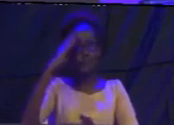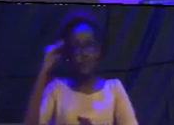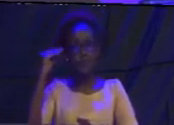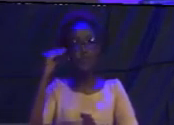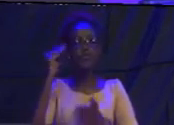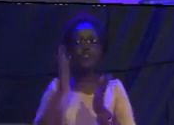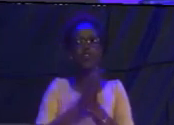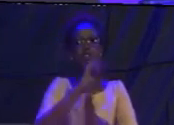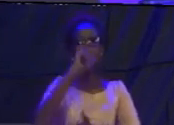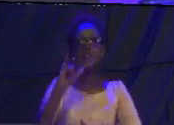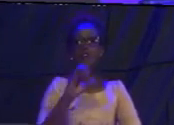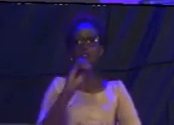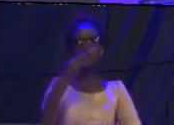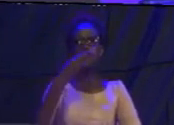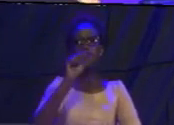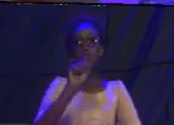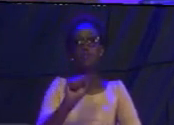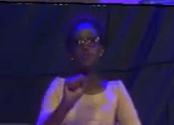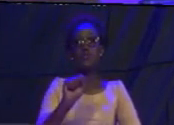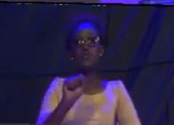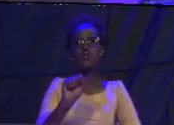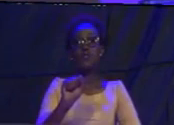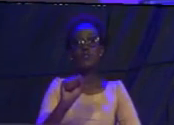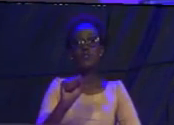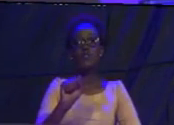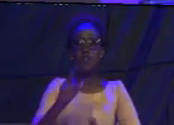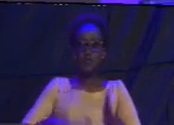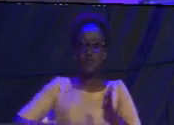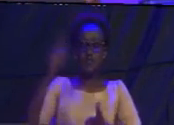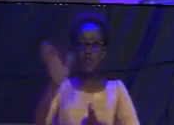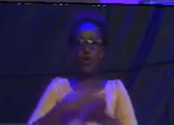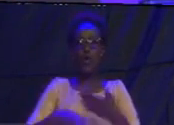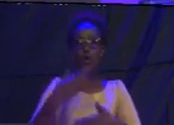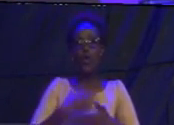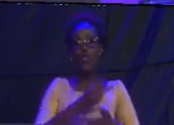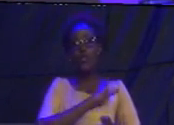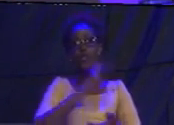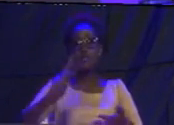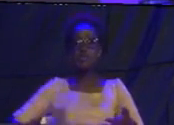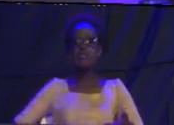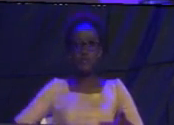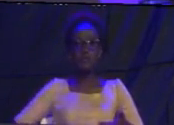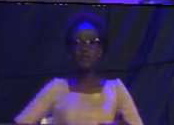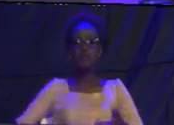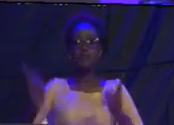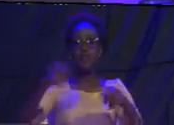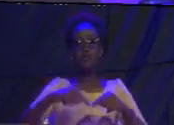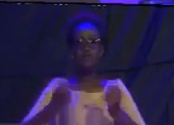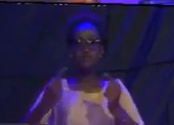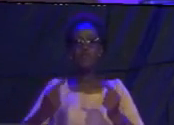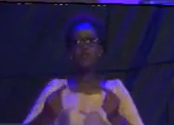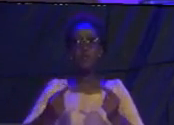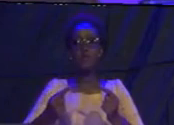God would use Moses and use Joshua to defeat the kings before